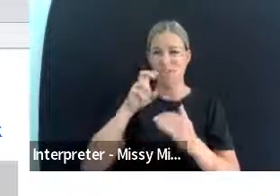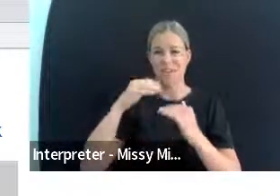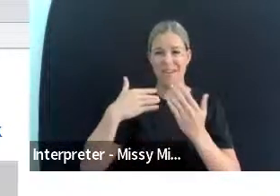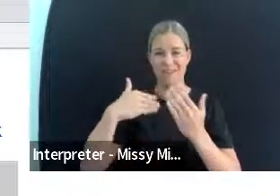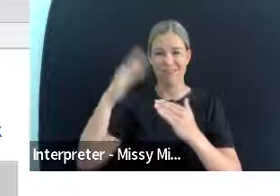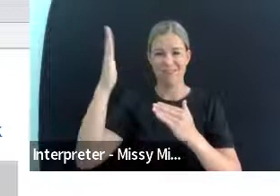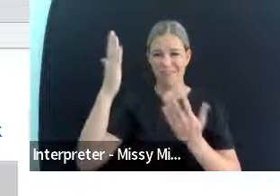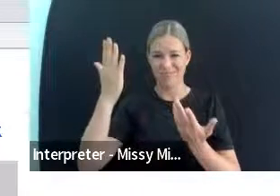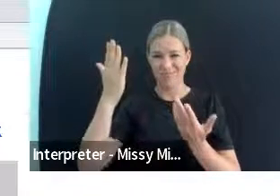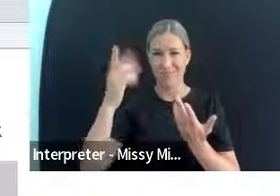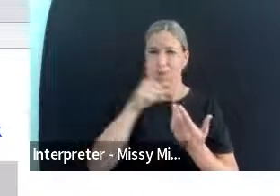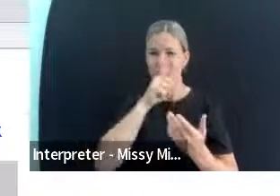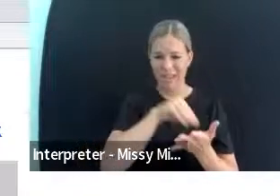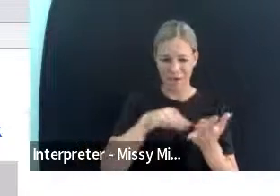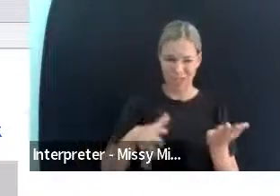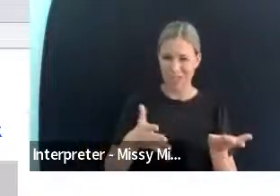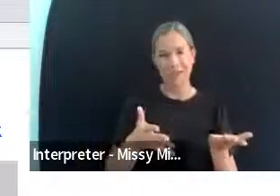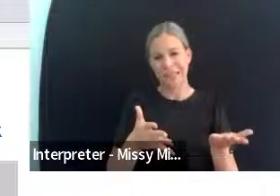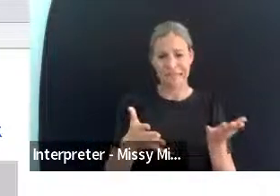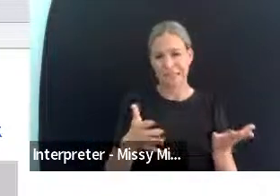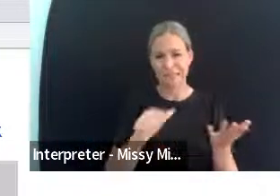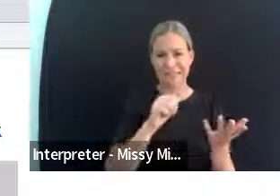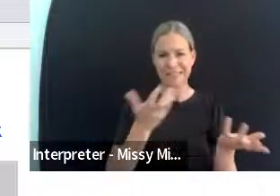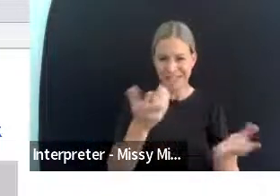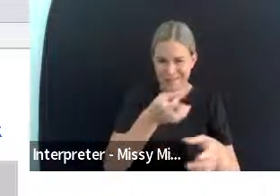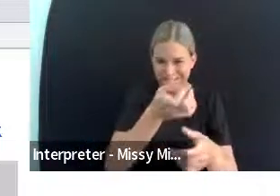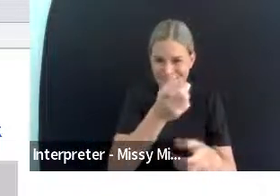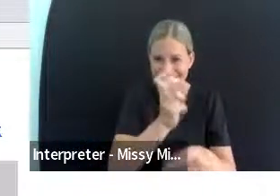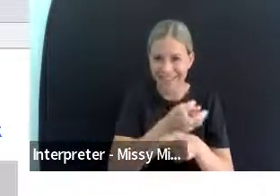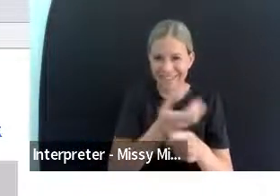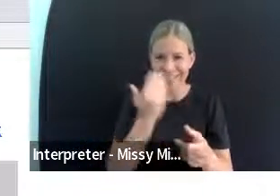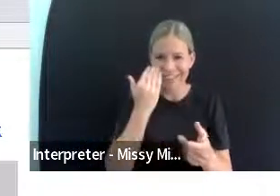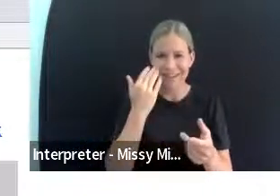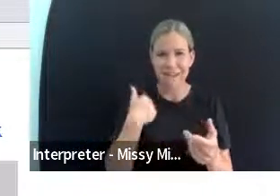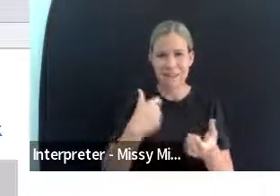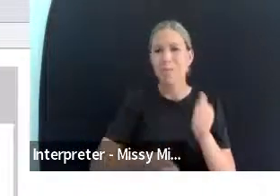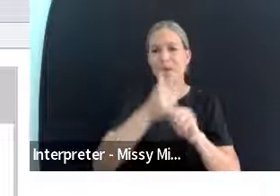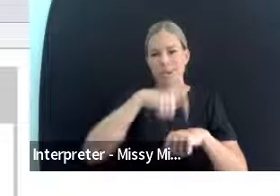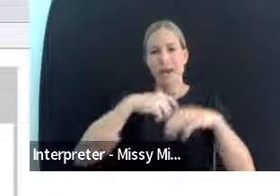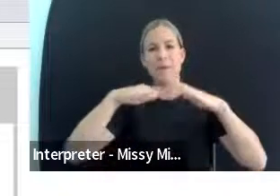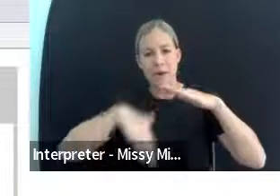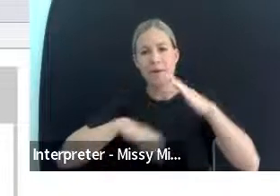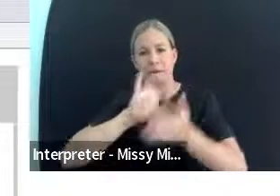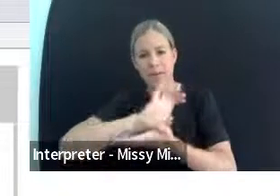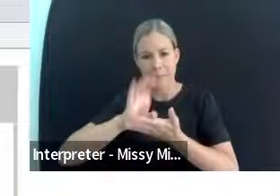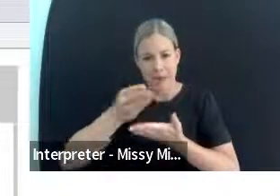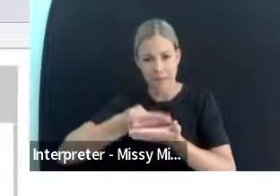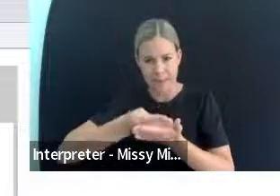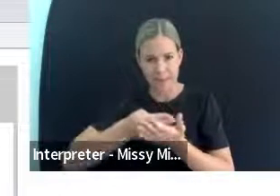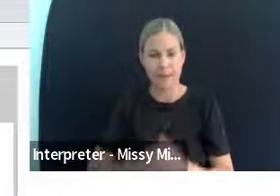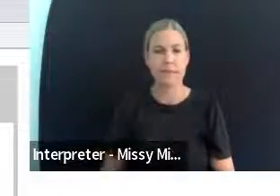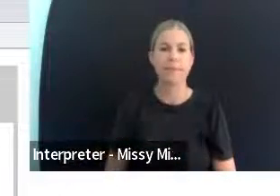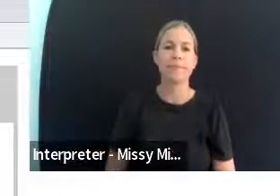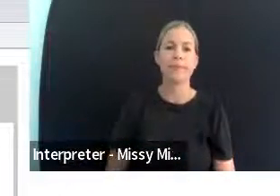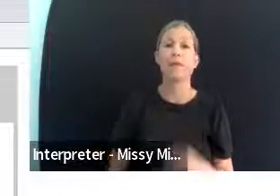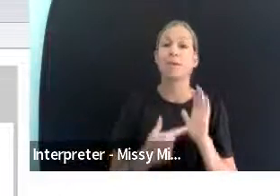student to have that kind of money, maybe one heck of a lawn care business in the summer. But it just shows you that the student would have